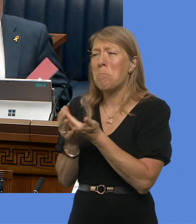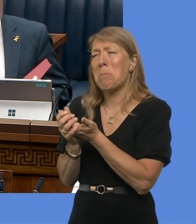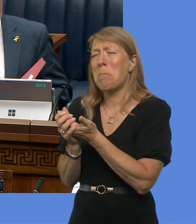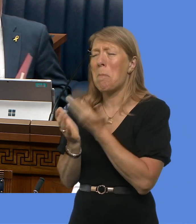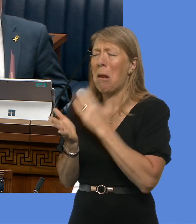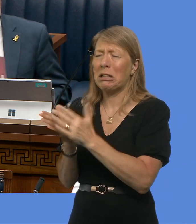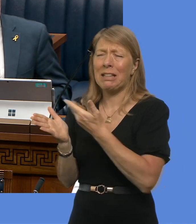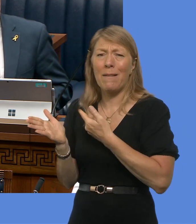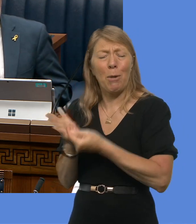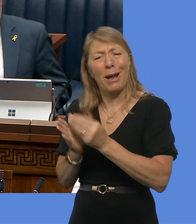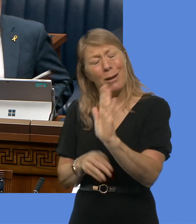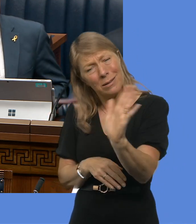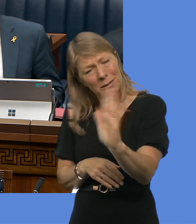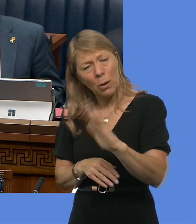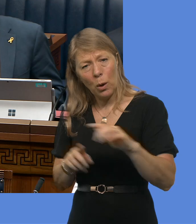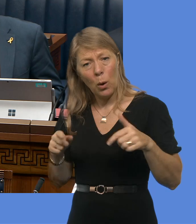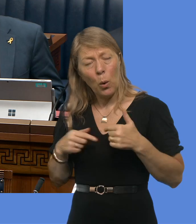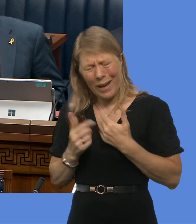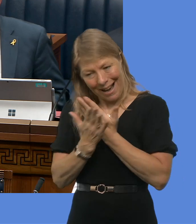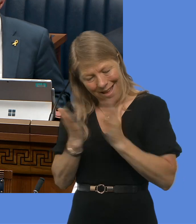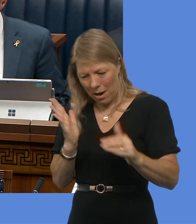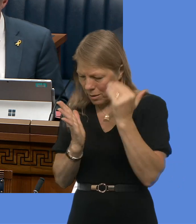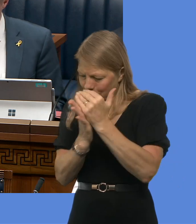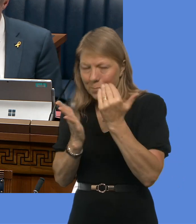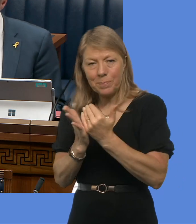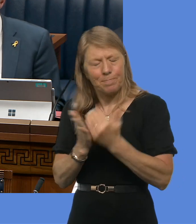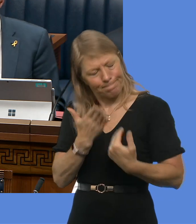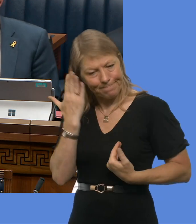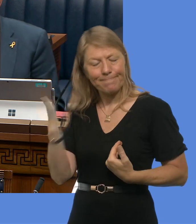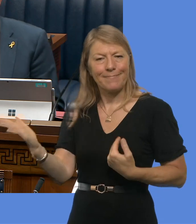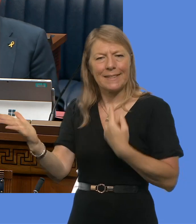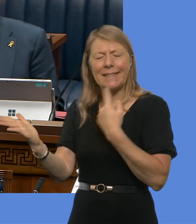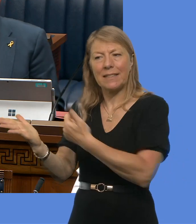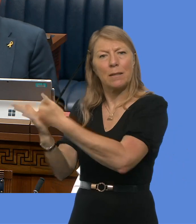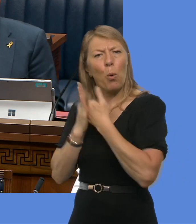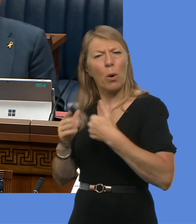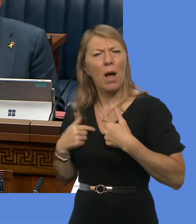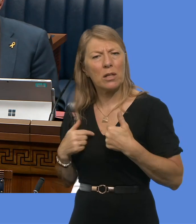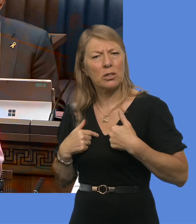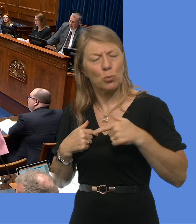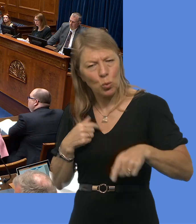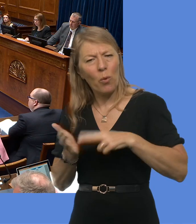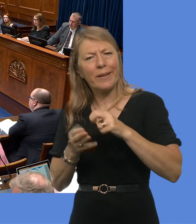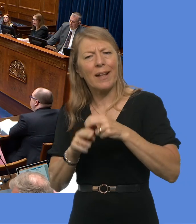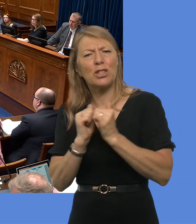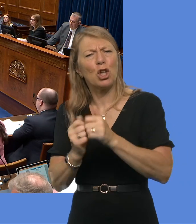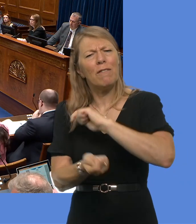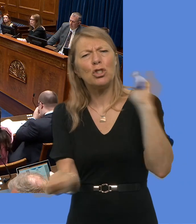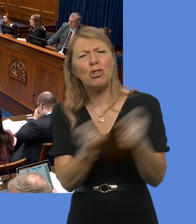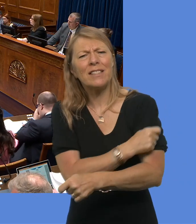but asking the UK Government to help support us do the necessary transformation to put Northern Ireland's finances on a sustainable footing. Mr.